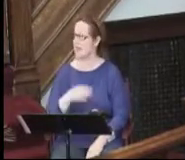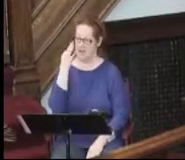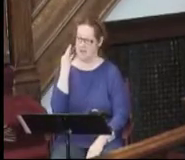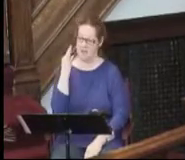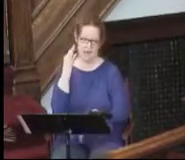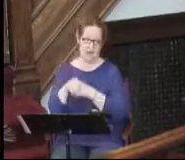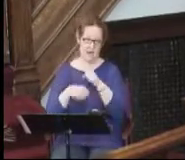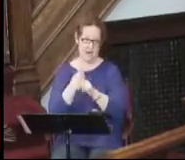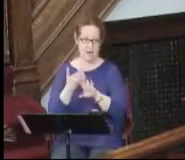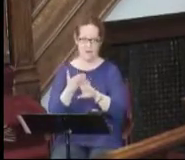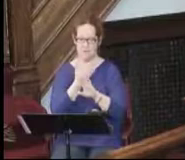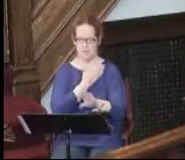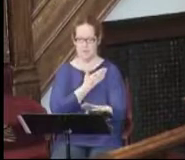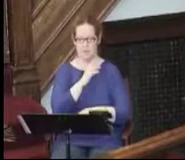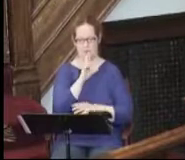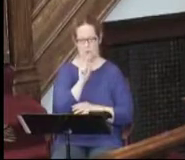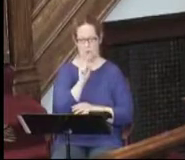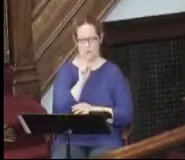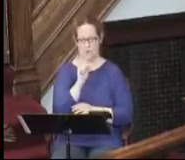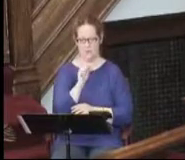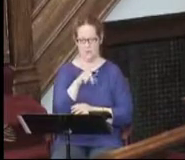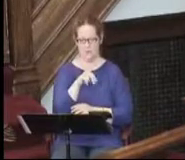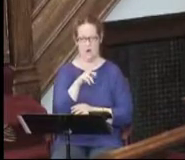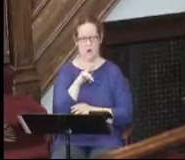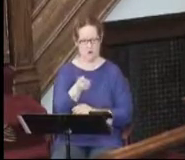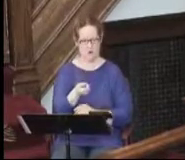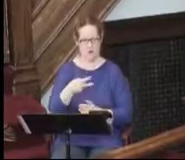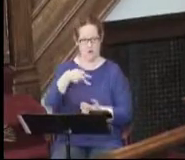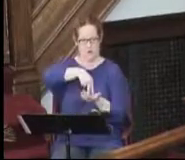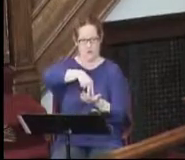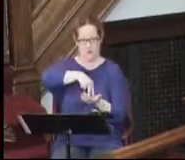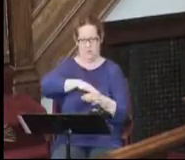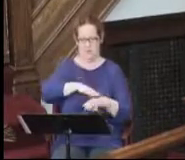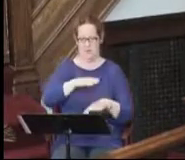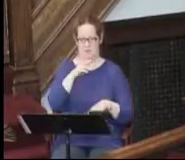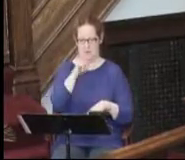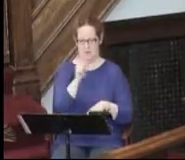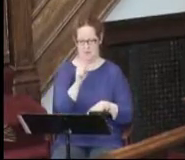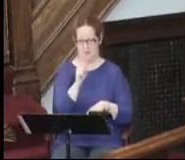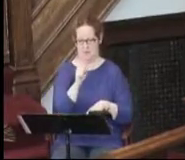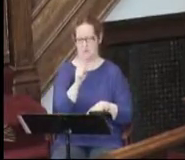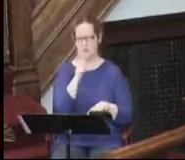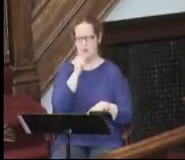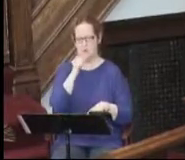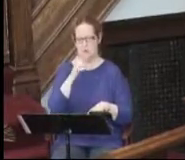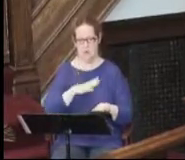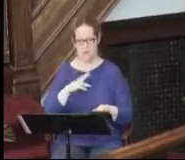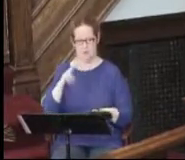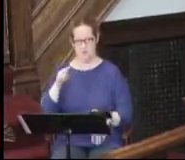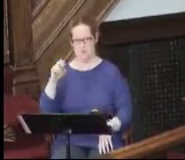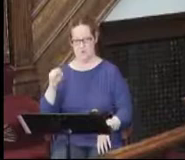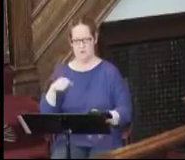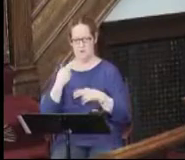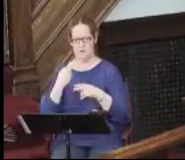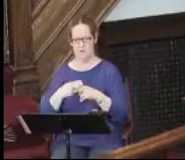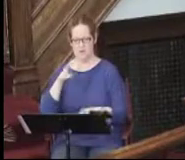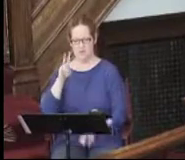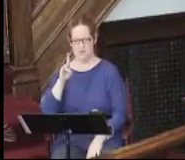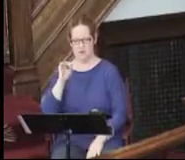9 years before Rosa Parks stood up, there was a woman in Nova Scotia named Viola